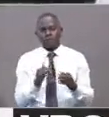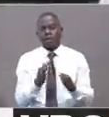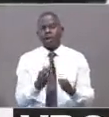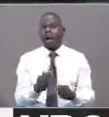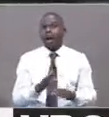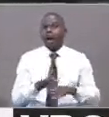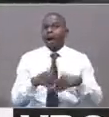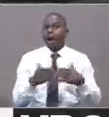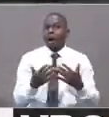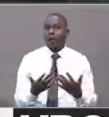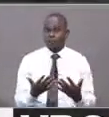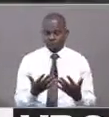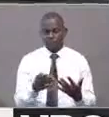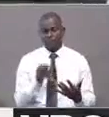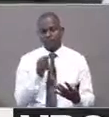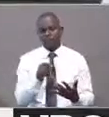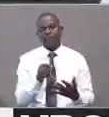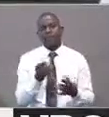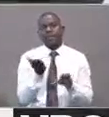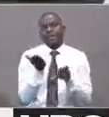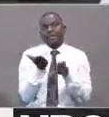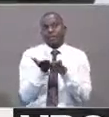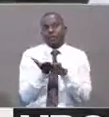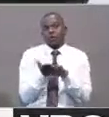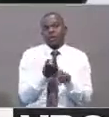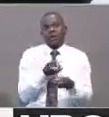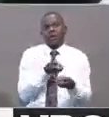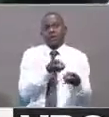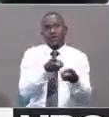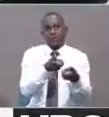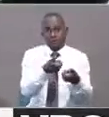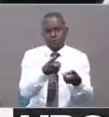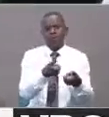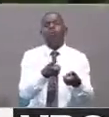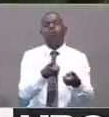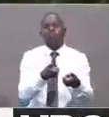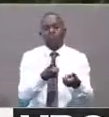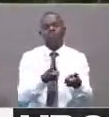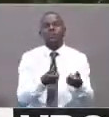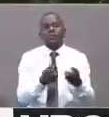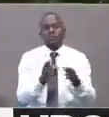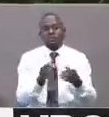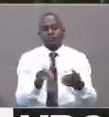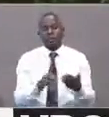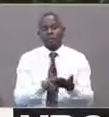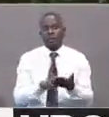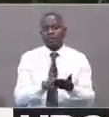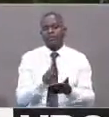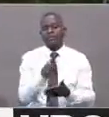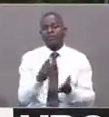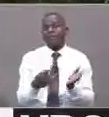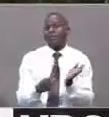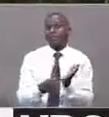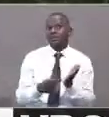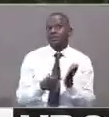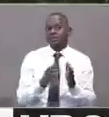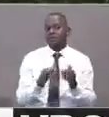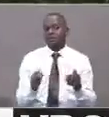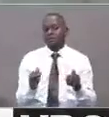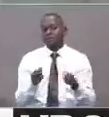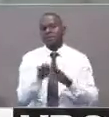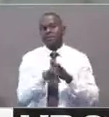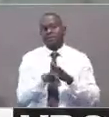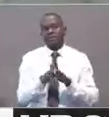how the solar irrigation has such a massive impact from a commercial side. The use of this technology is said to be